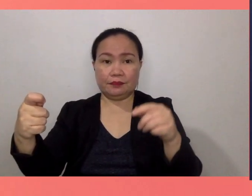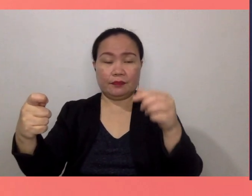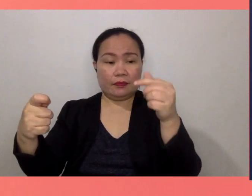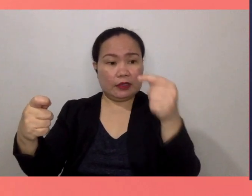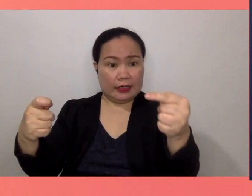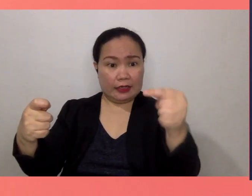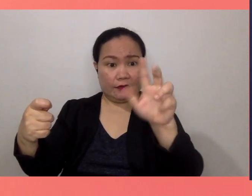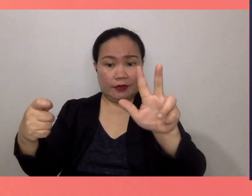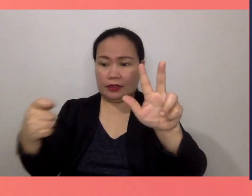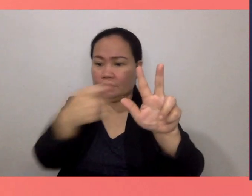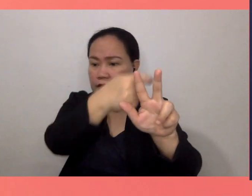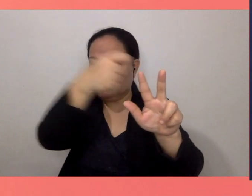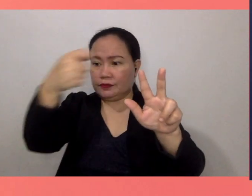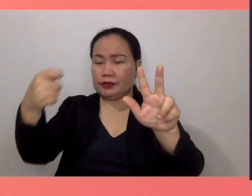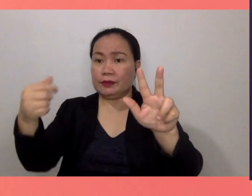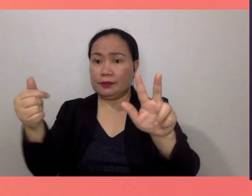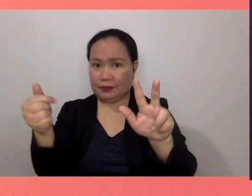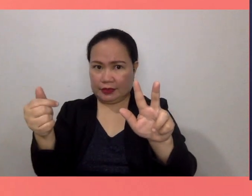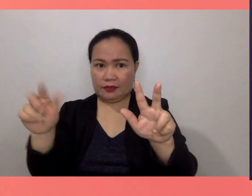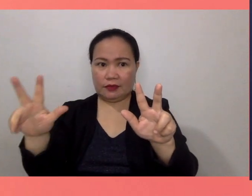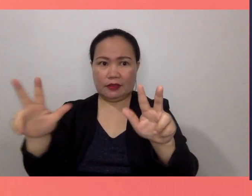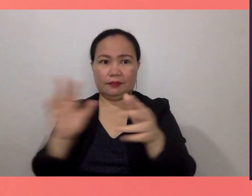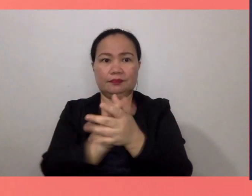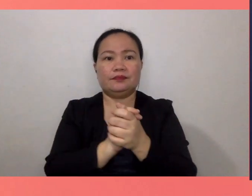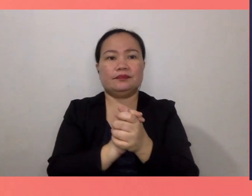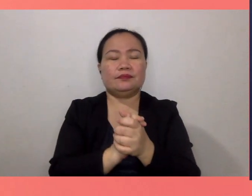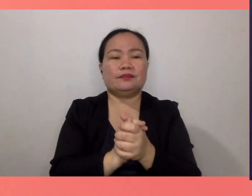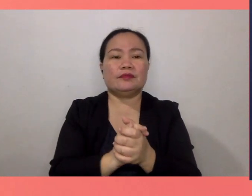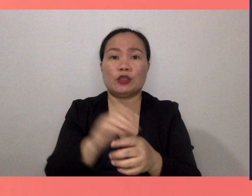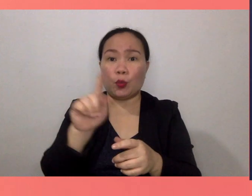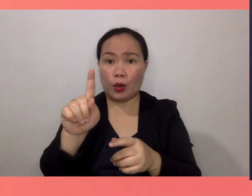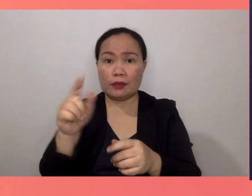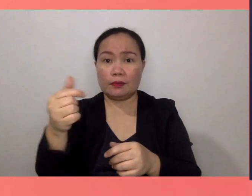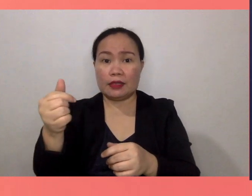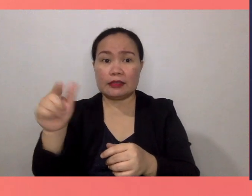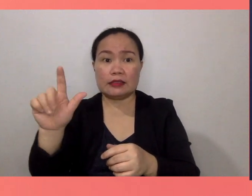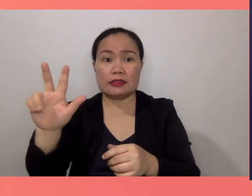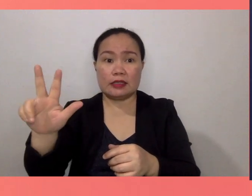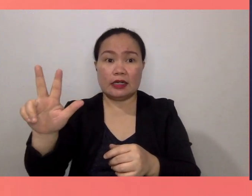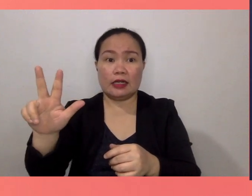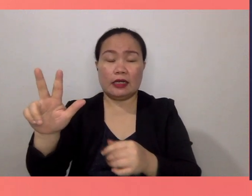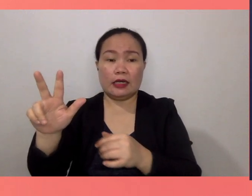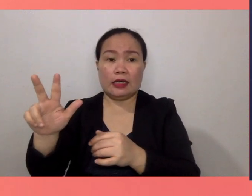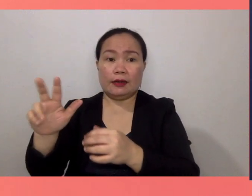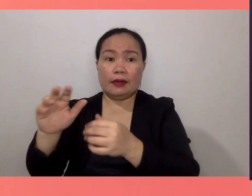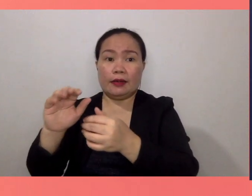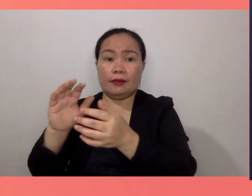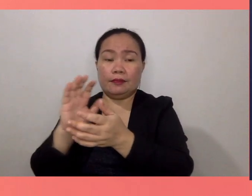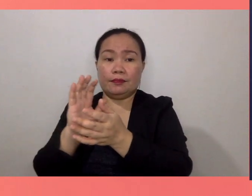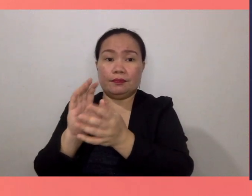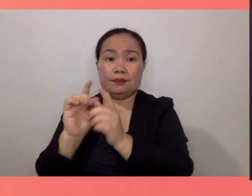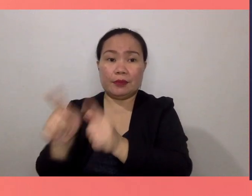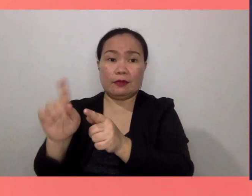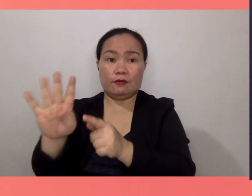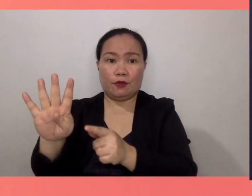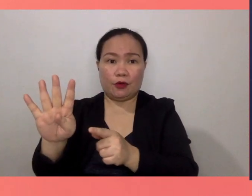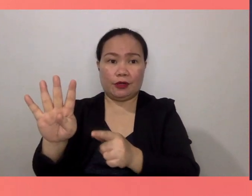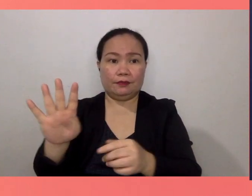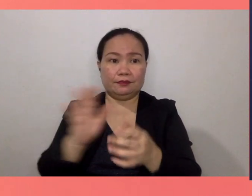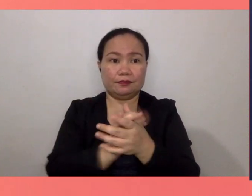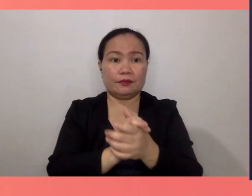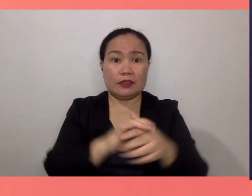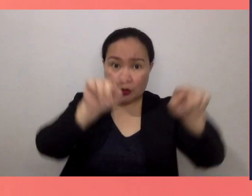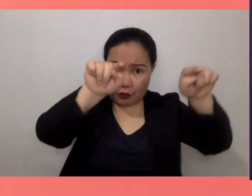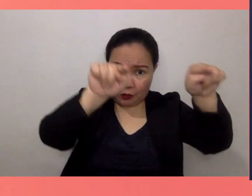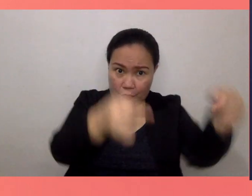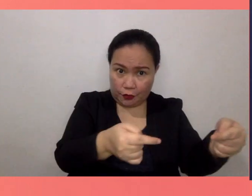plus 3. And 1 plus 3, that is 4. So, after nyan class, so after nito, ang gagawin natin, i-cube root